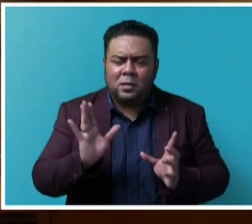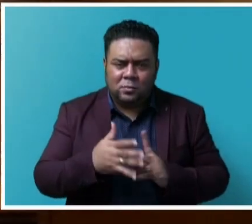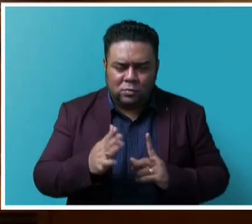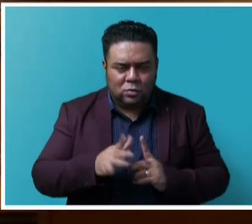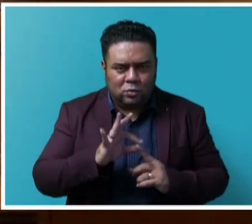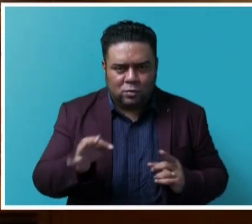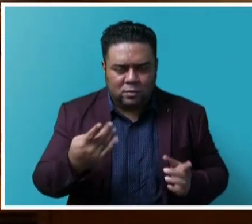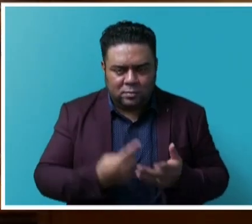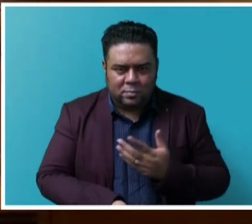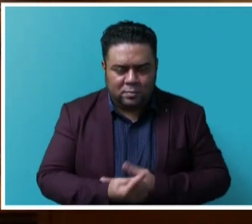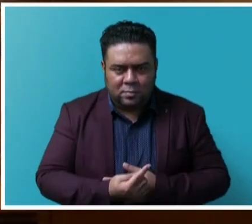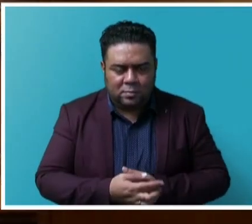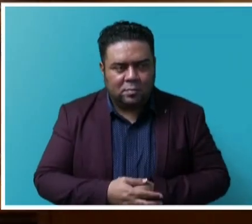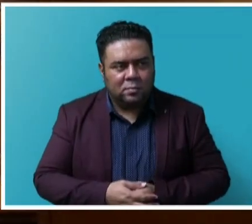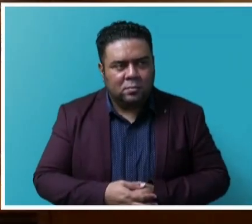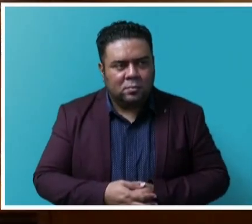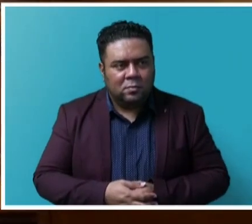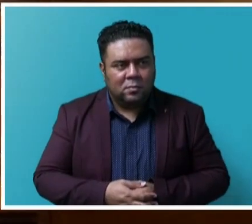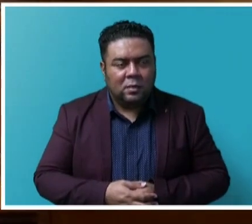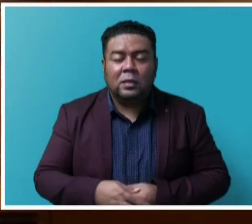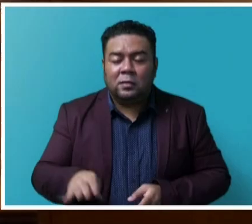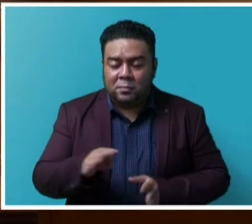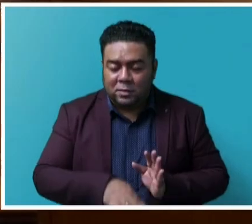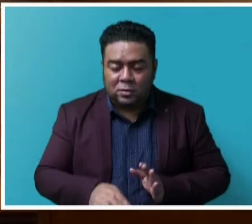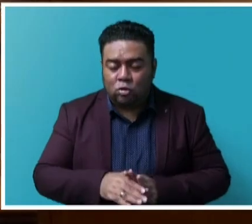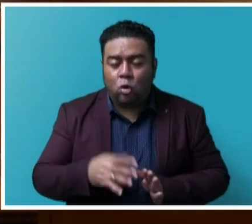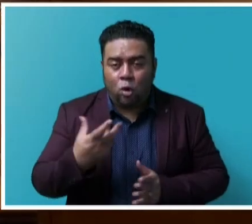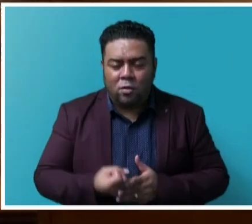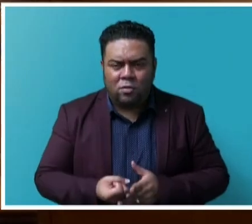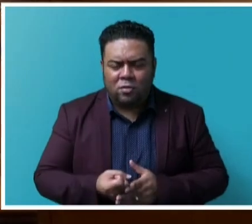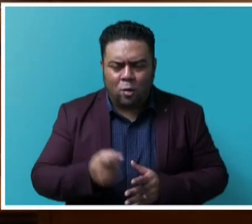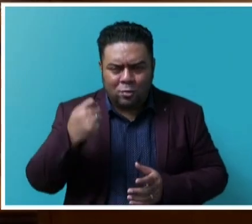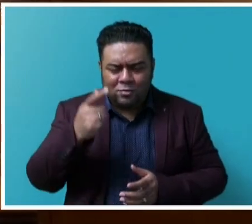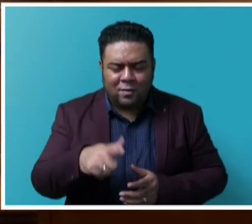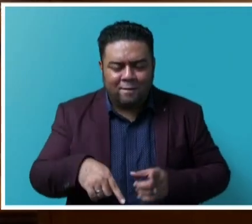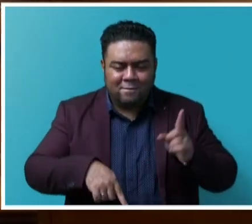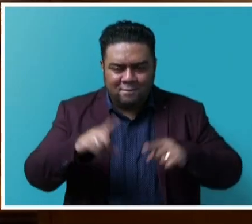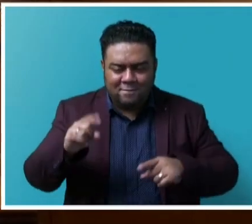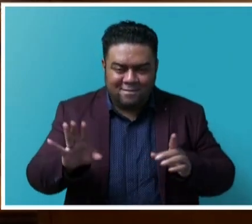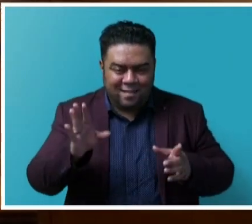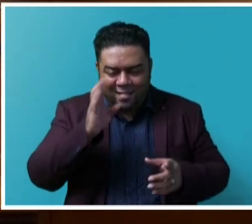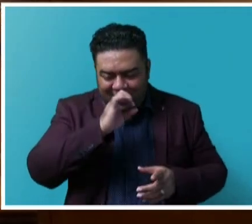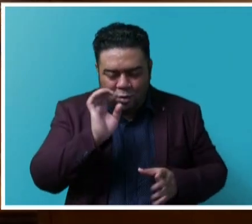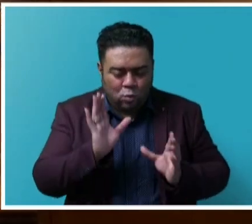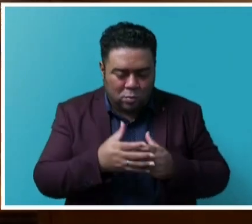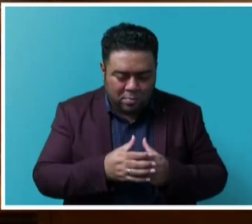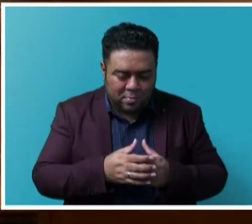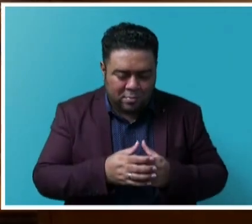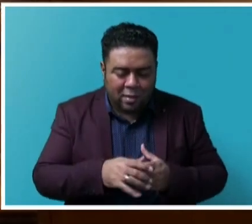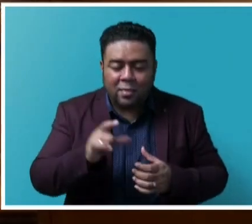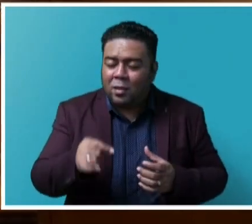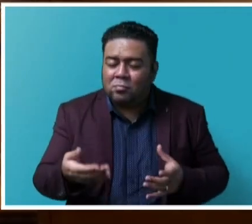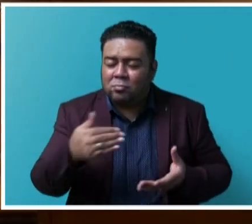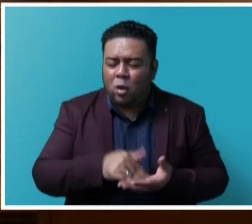exist in isolation. It is based on the originality of the various ethnic groups, for therein lies the